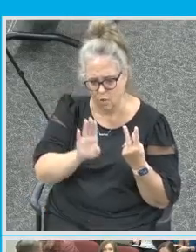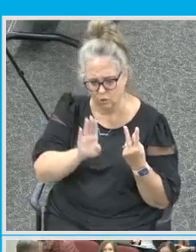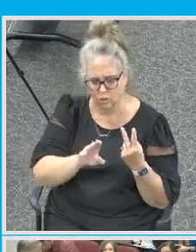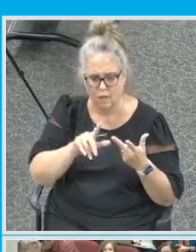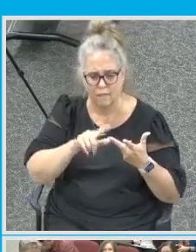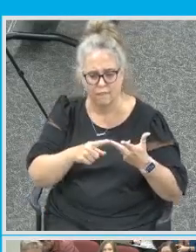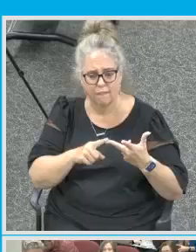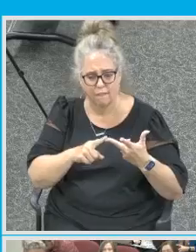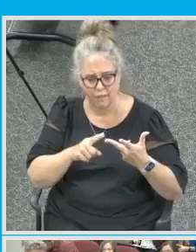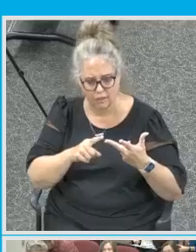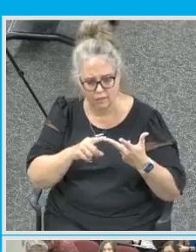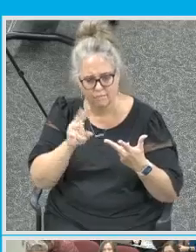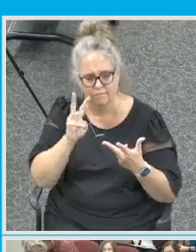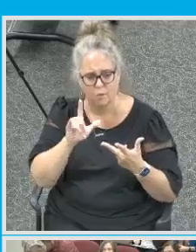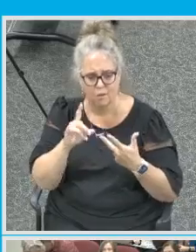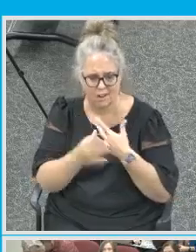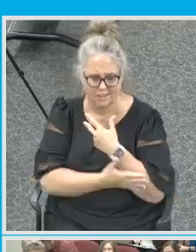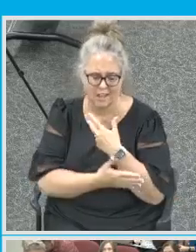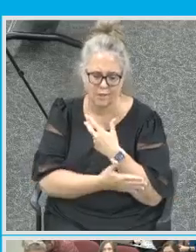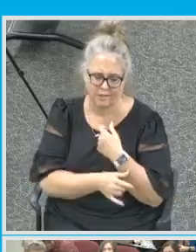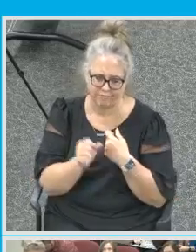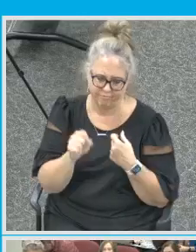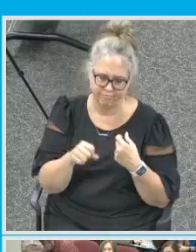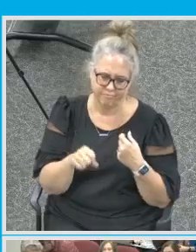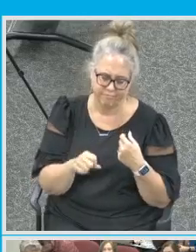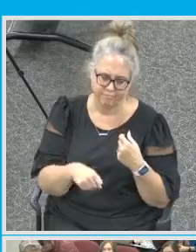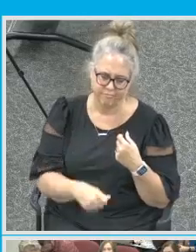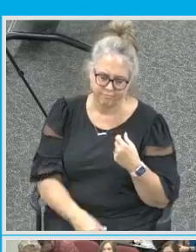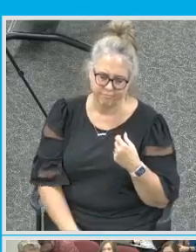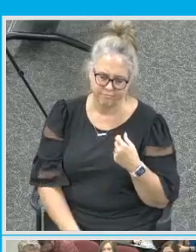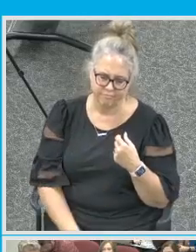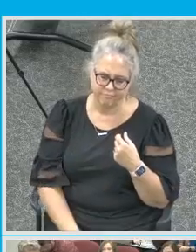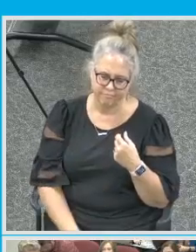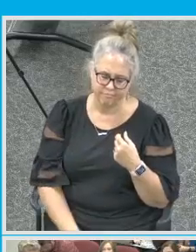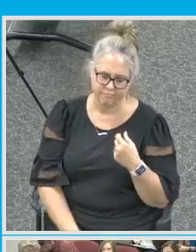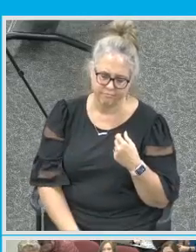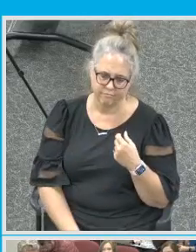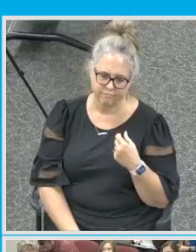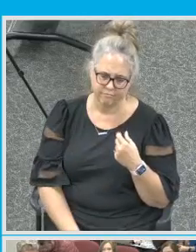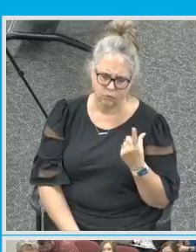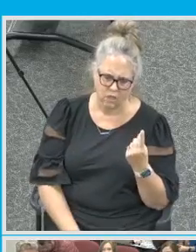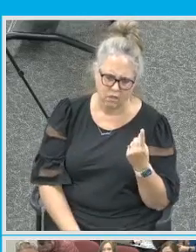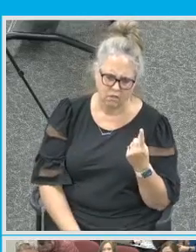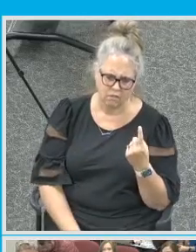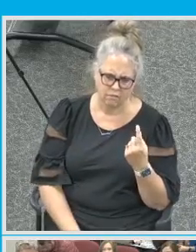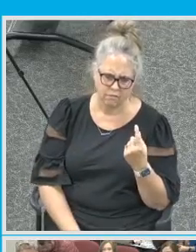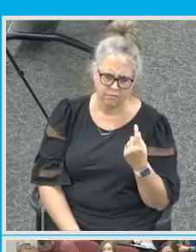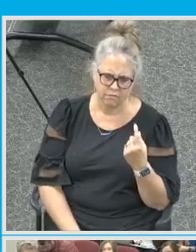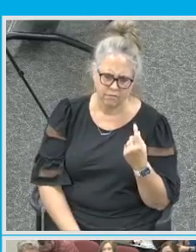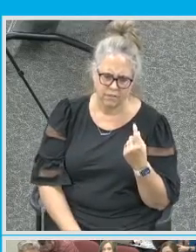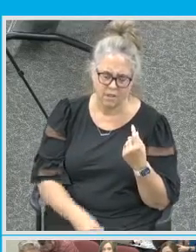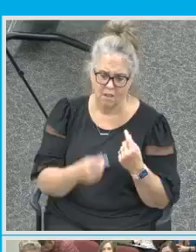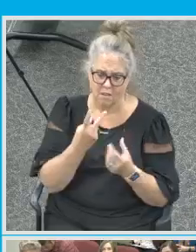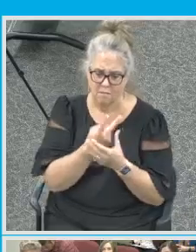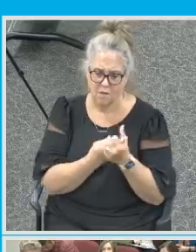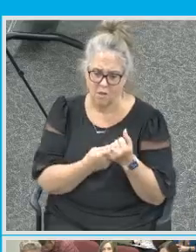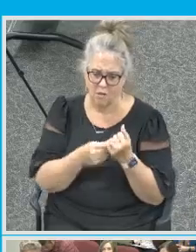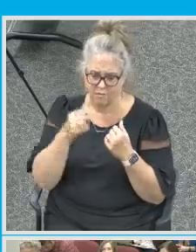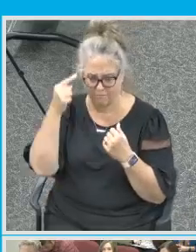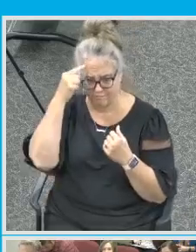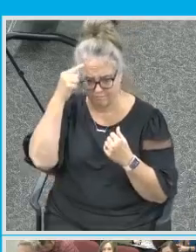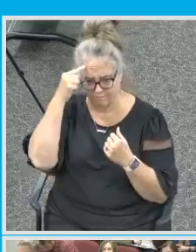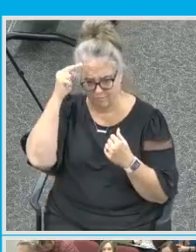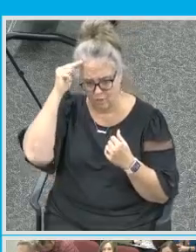Weld. Yeah, so we had one, both of those were neurologic infections in older